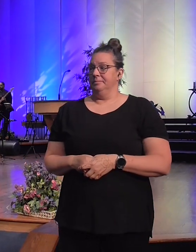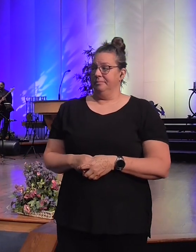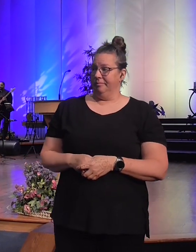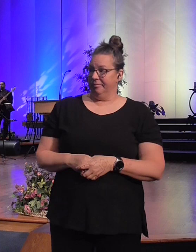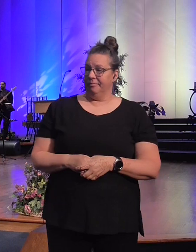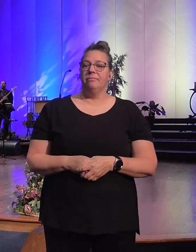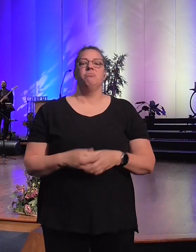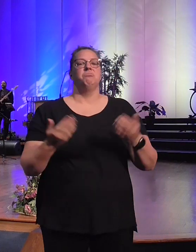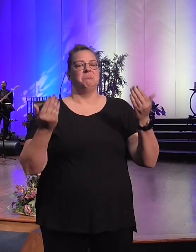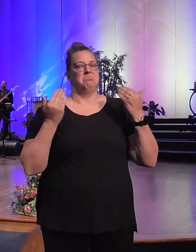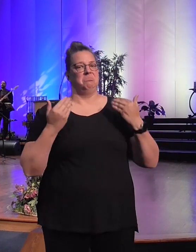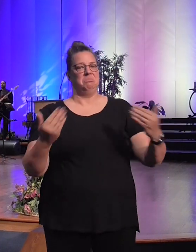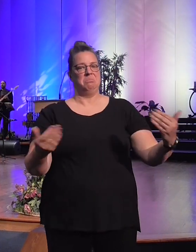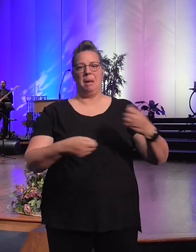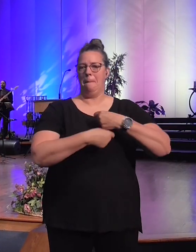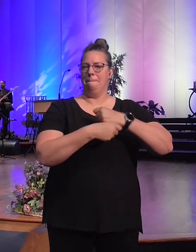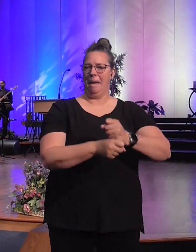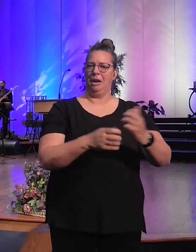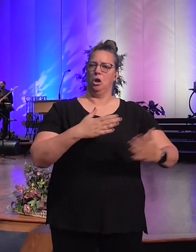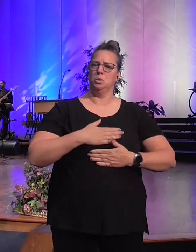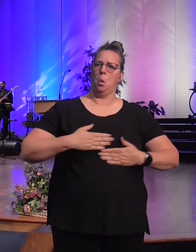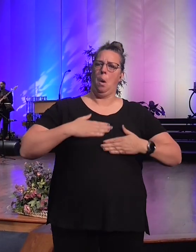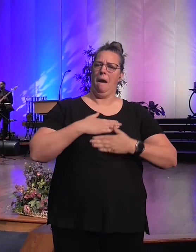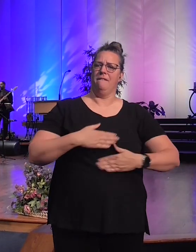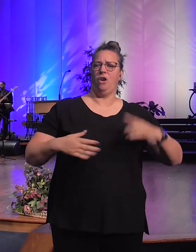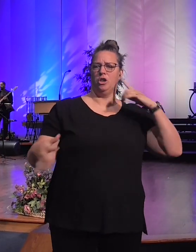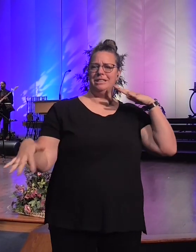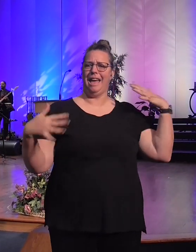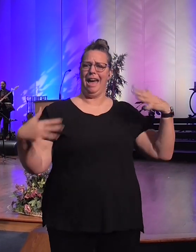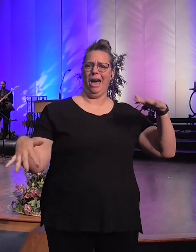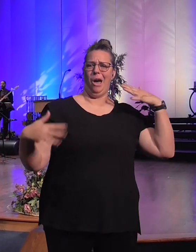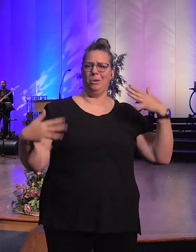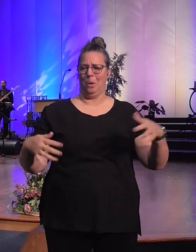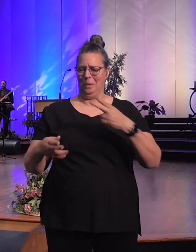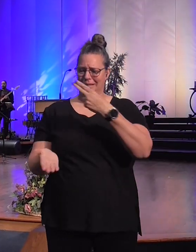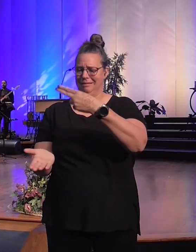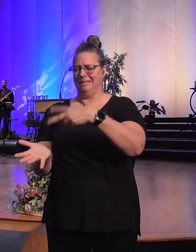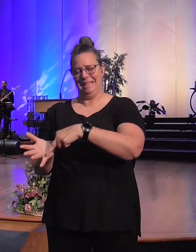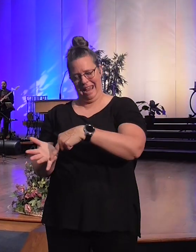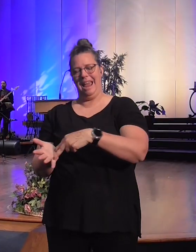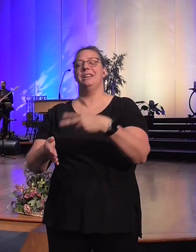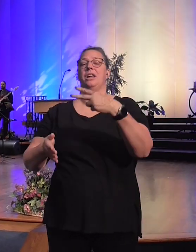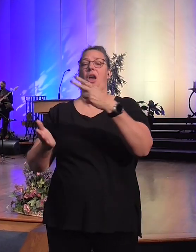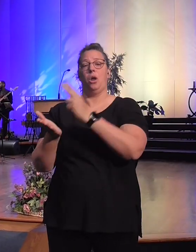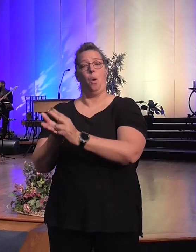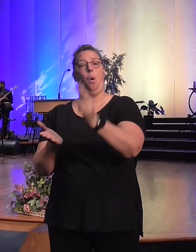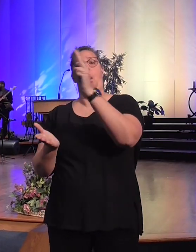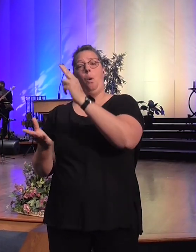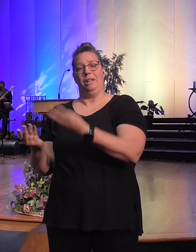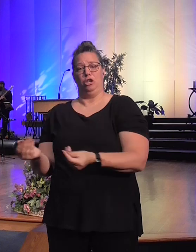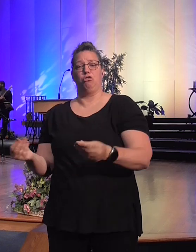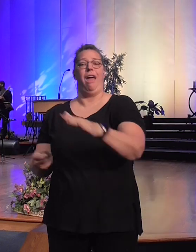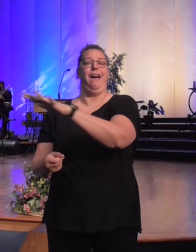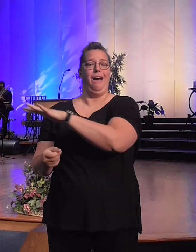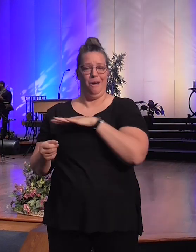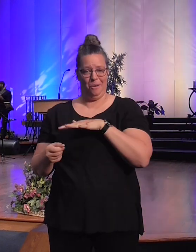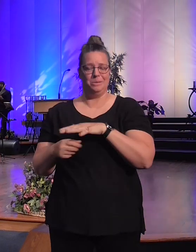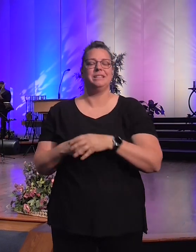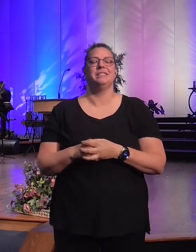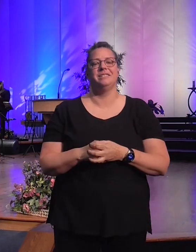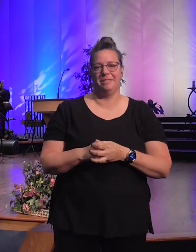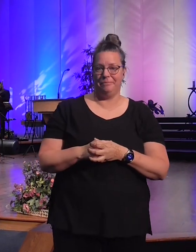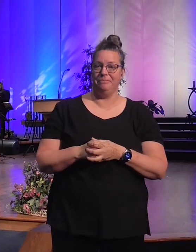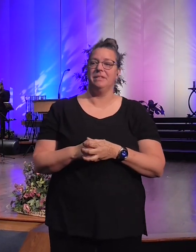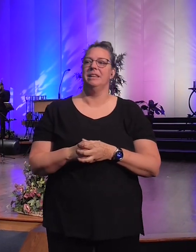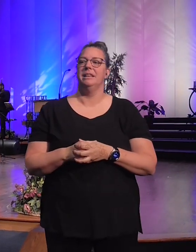Let us make a joyful sound. Here we stand on holy ground. Let us make a joyful sound. Here we stand on